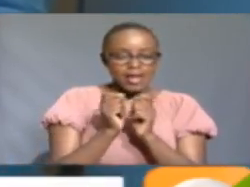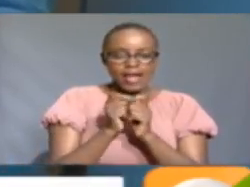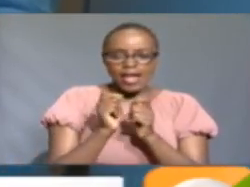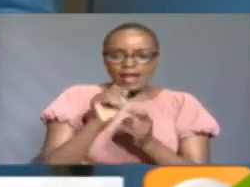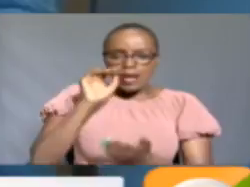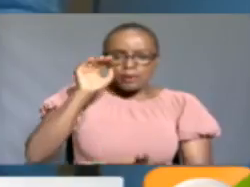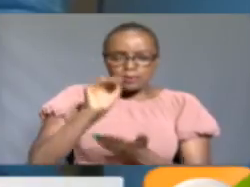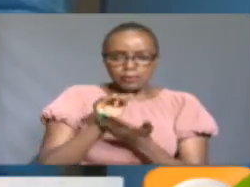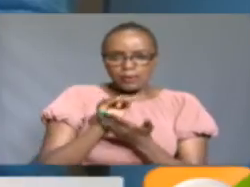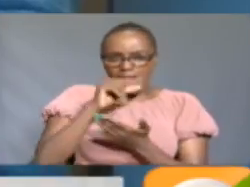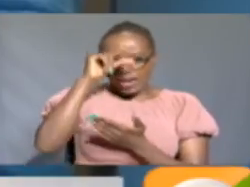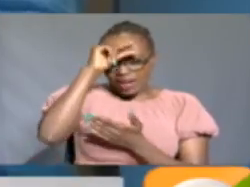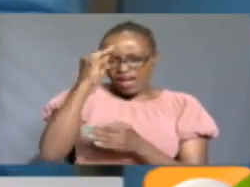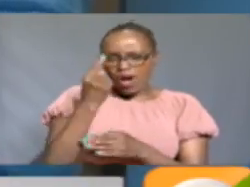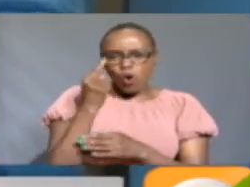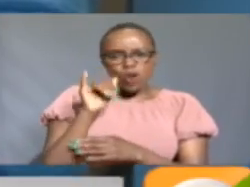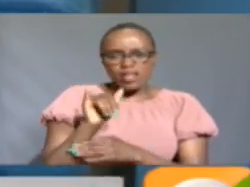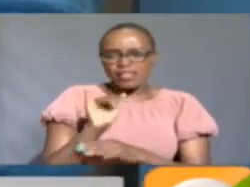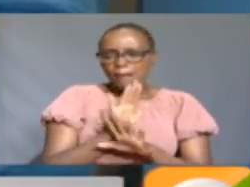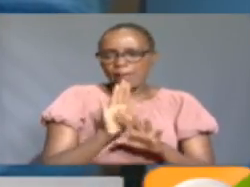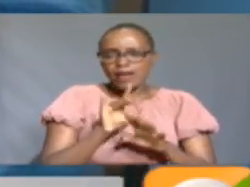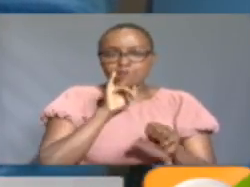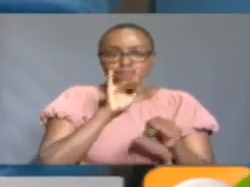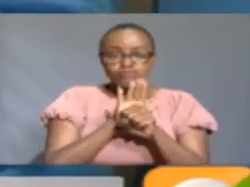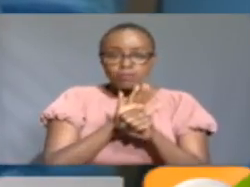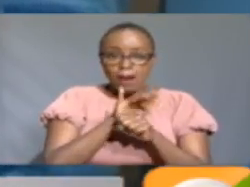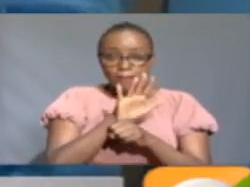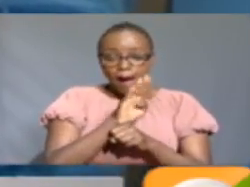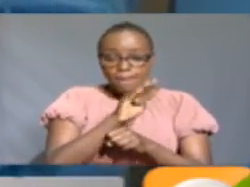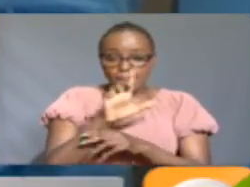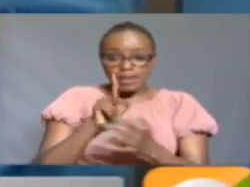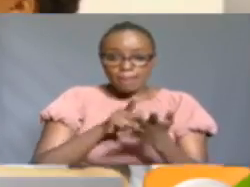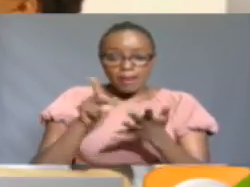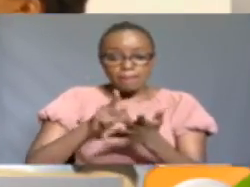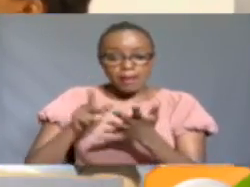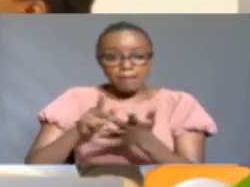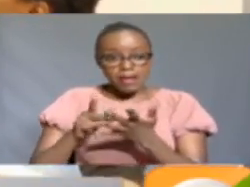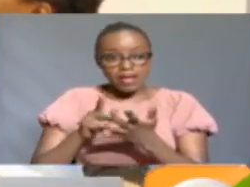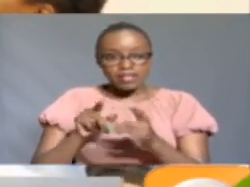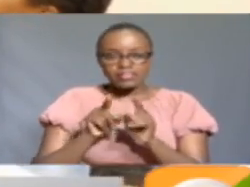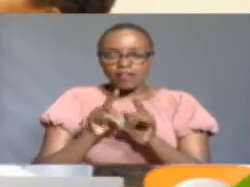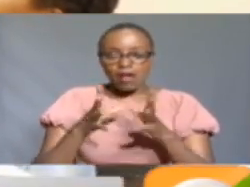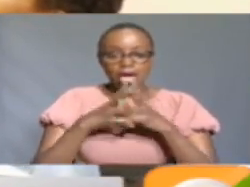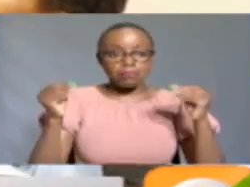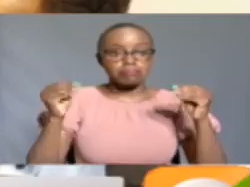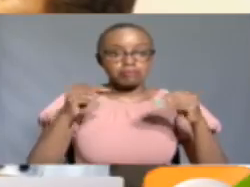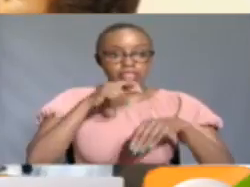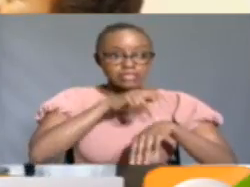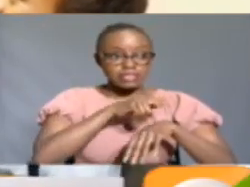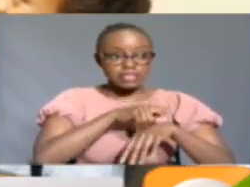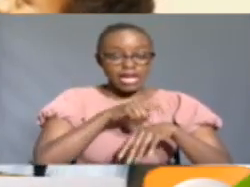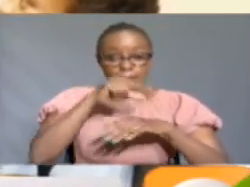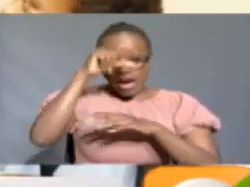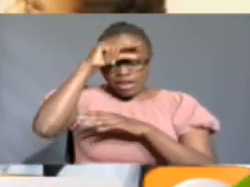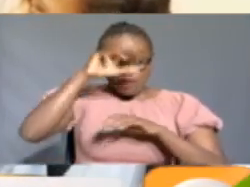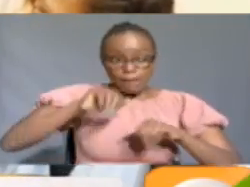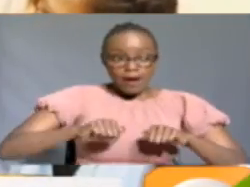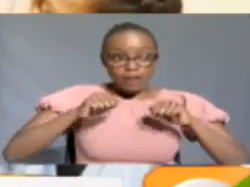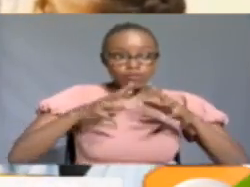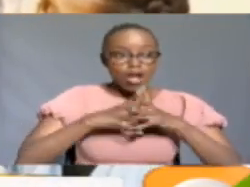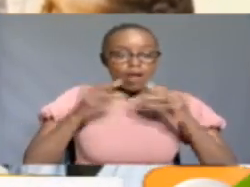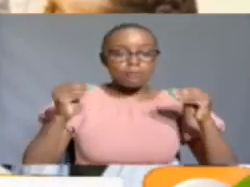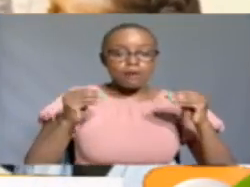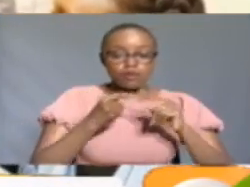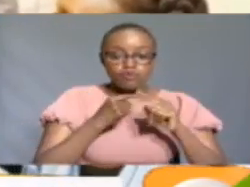the government was just that, and the promise to have his bills taken care of vanished the moment government officials